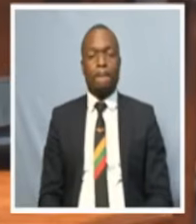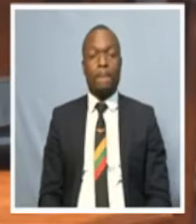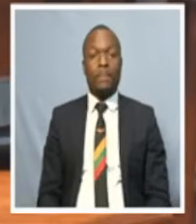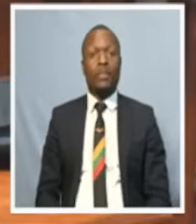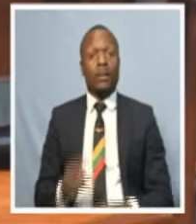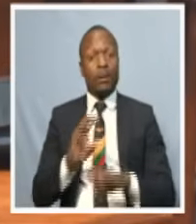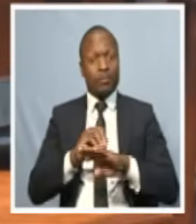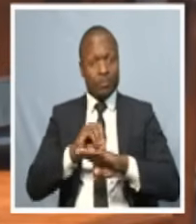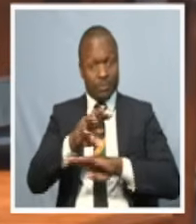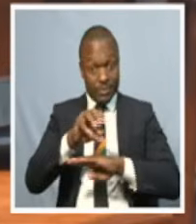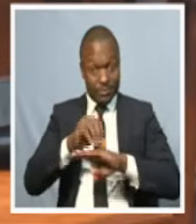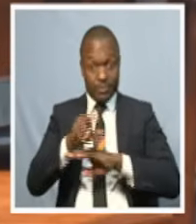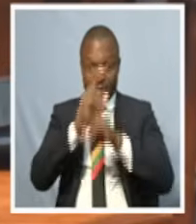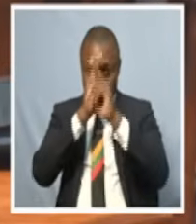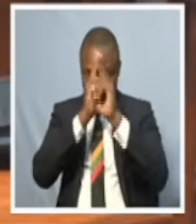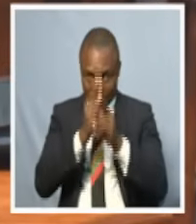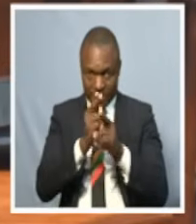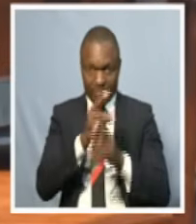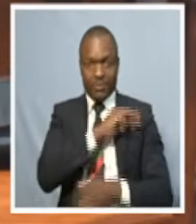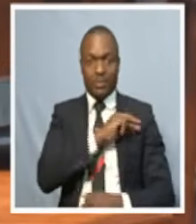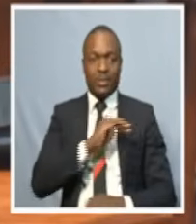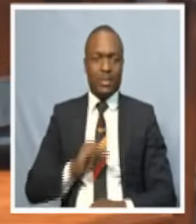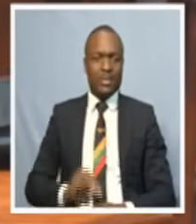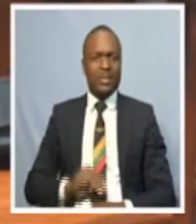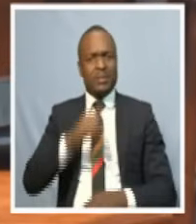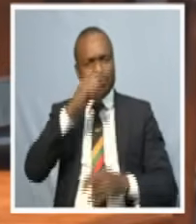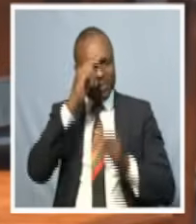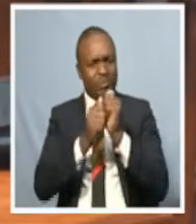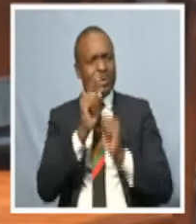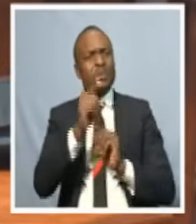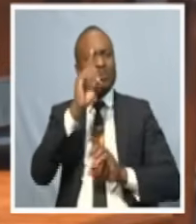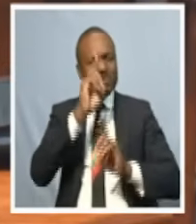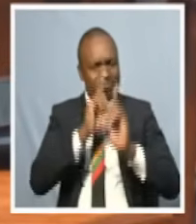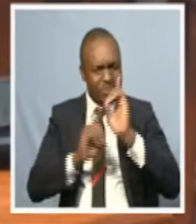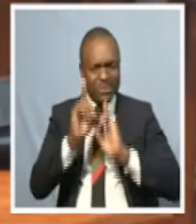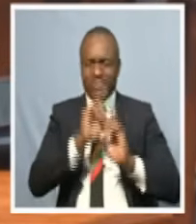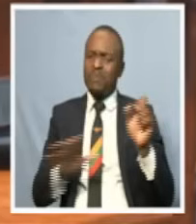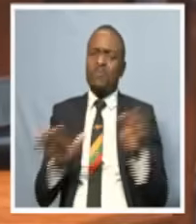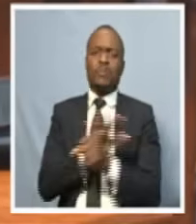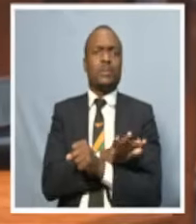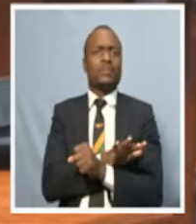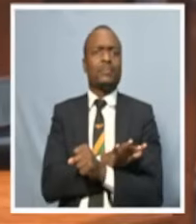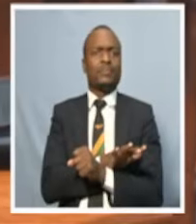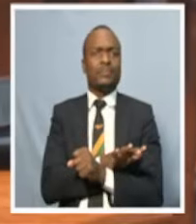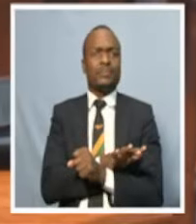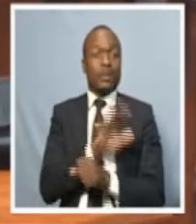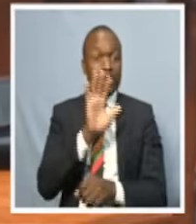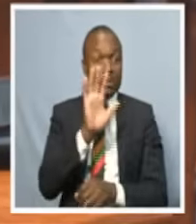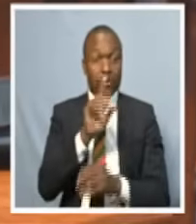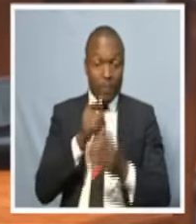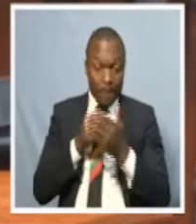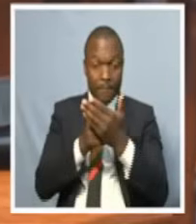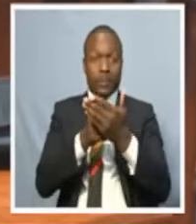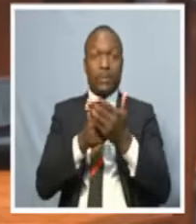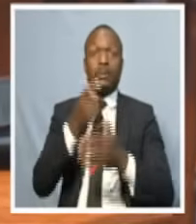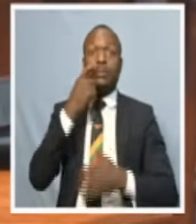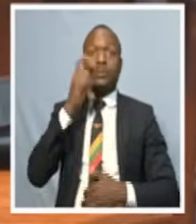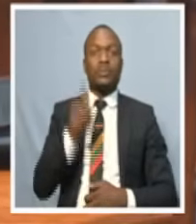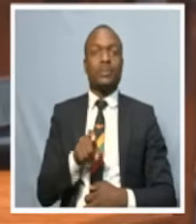I would advise the Honorable Member, because you've debated sufficiently your point of